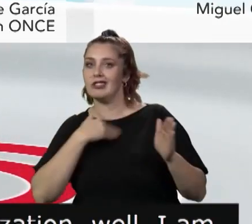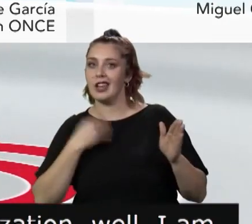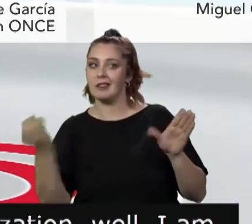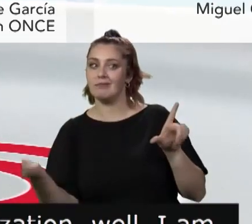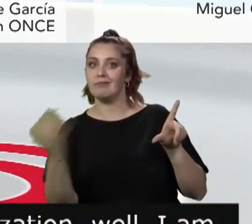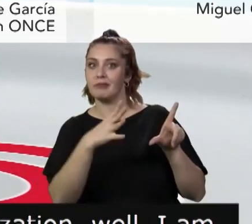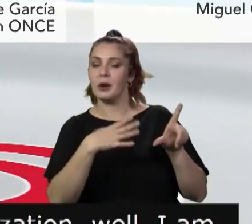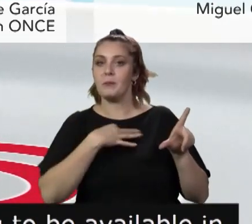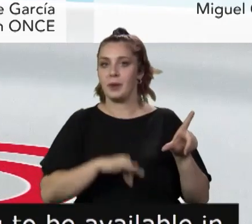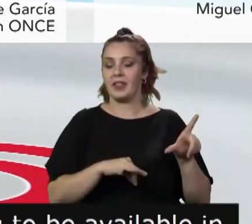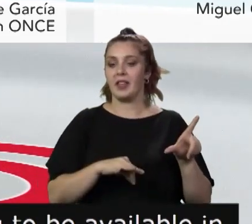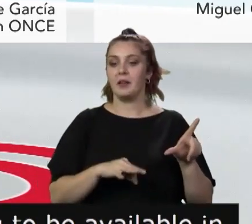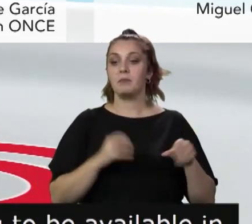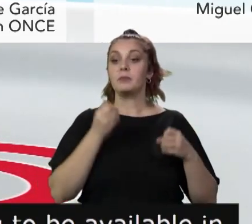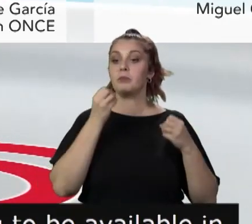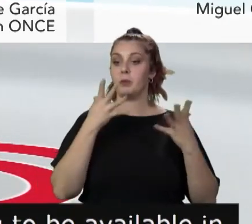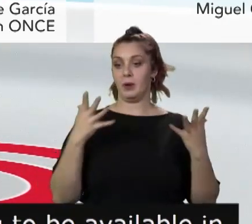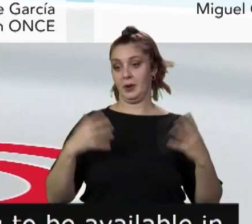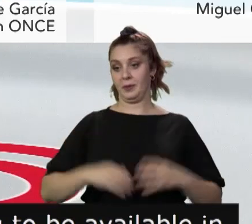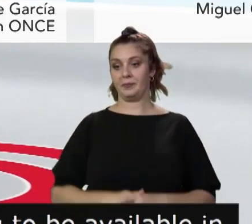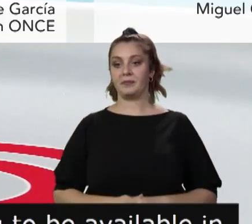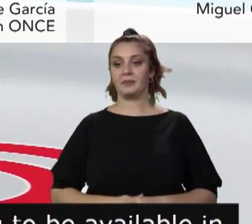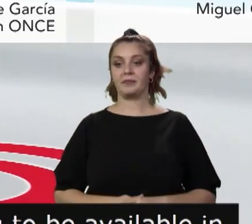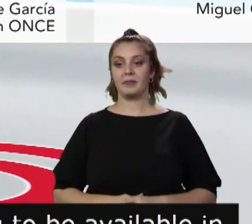For those who have projects that want to join,